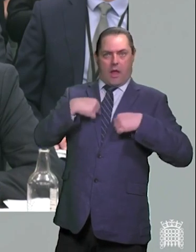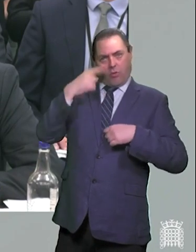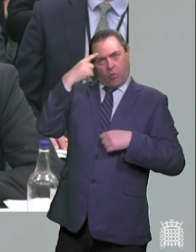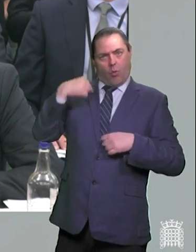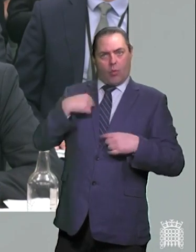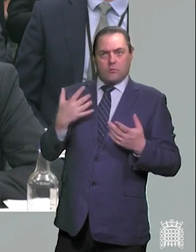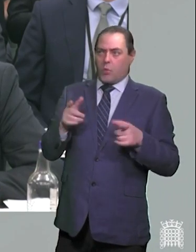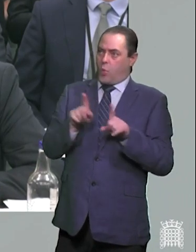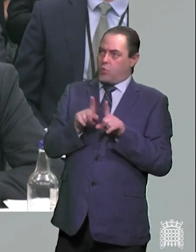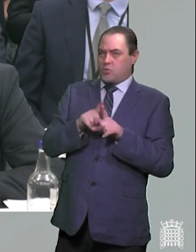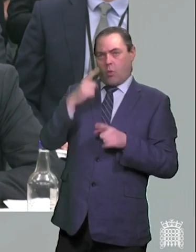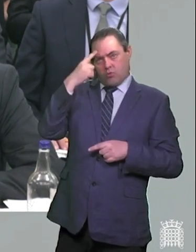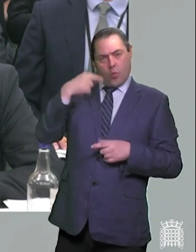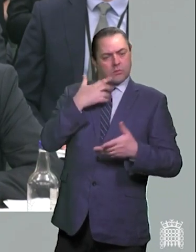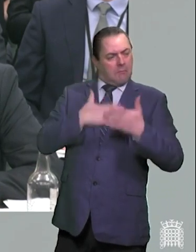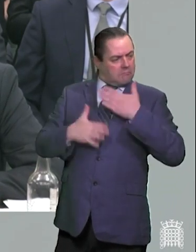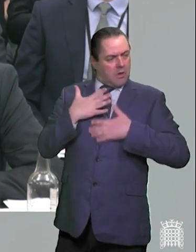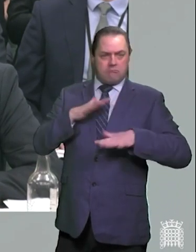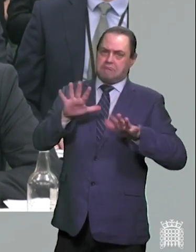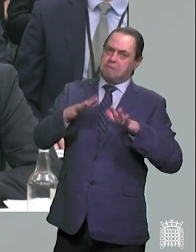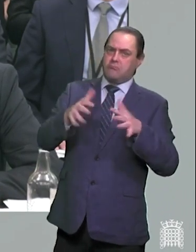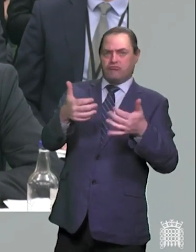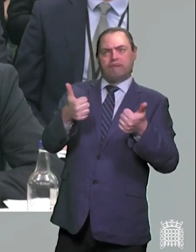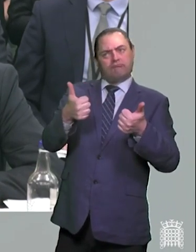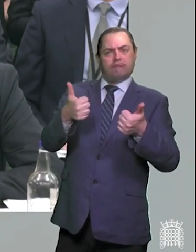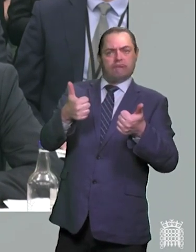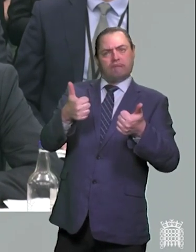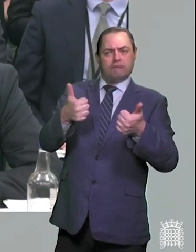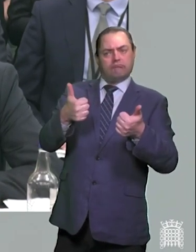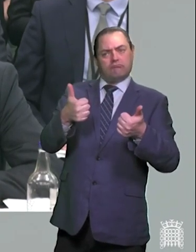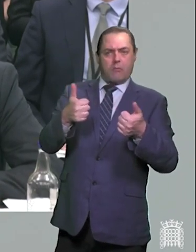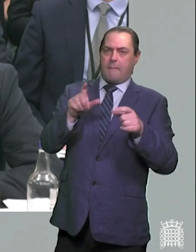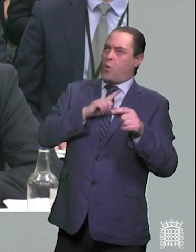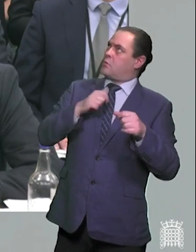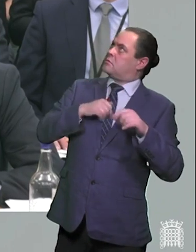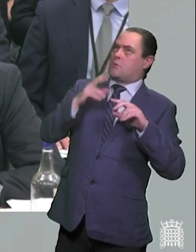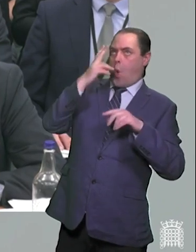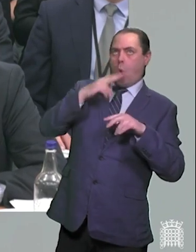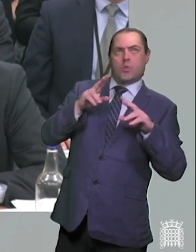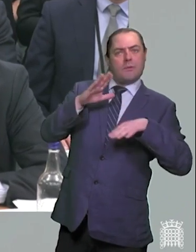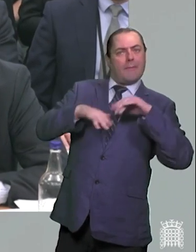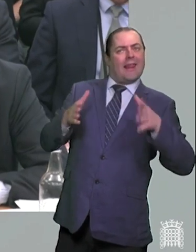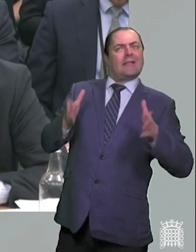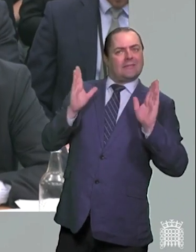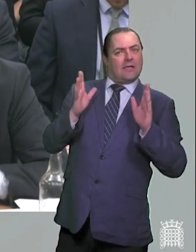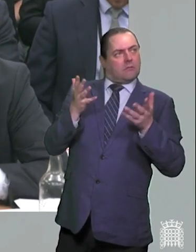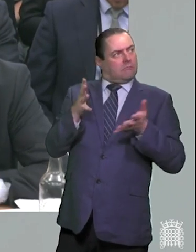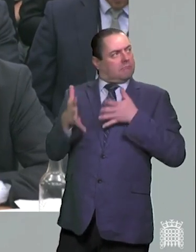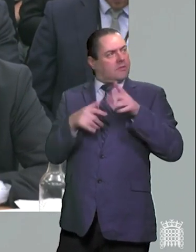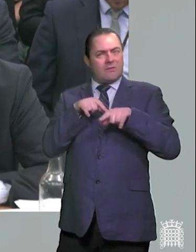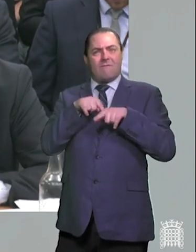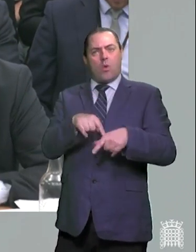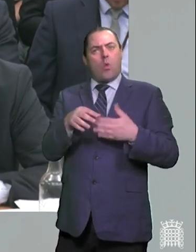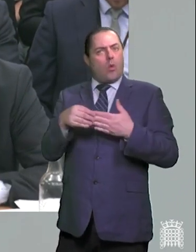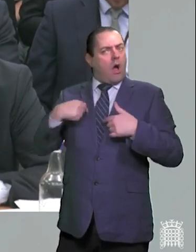that the behaviour was reasonable given the constraints of the building, and therefore in accordance with the guidance. So that's what